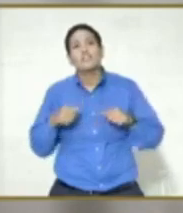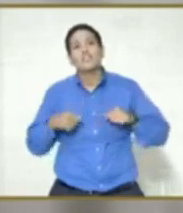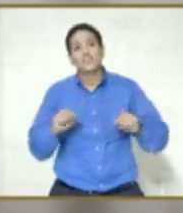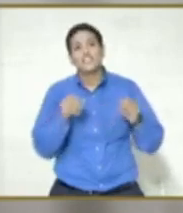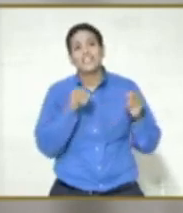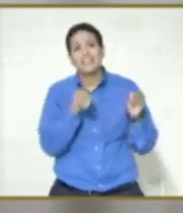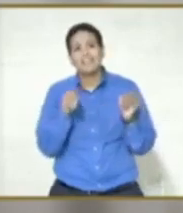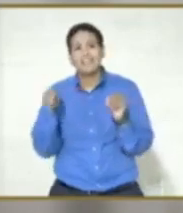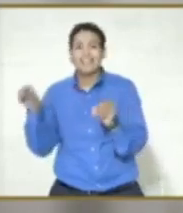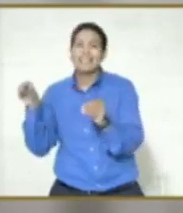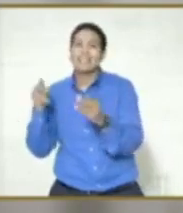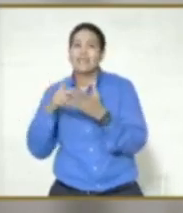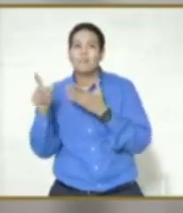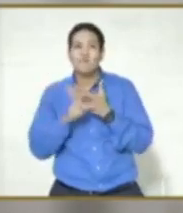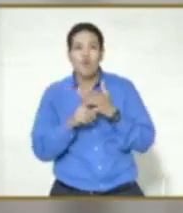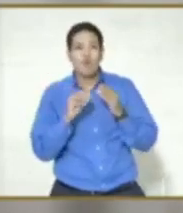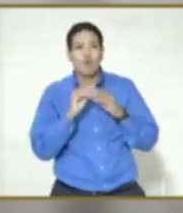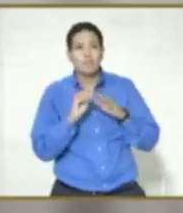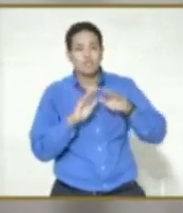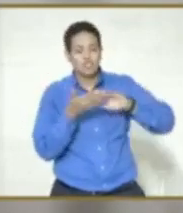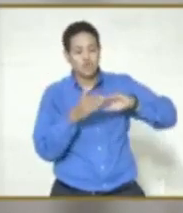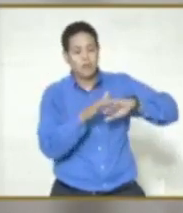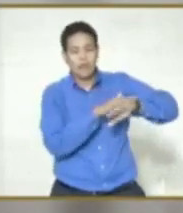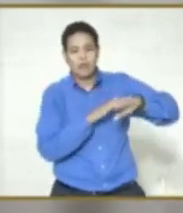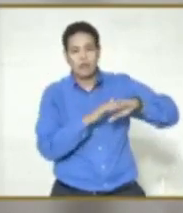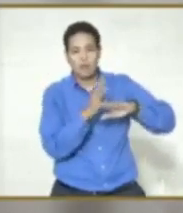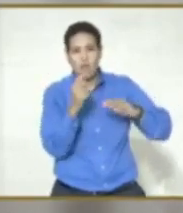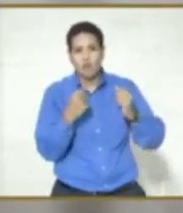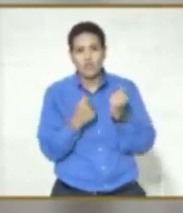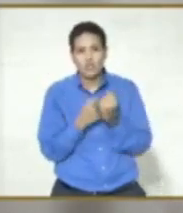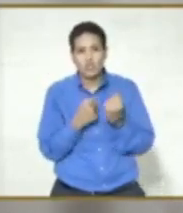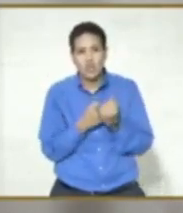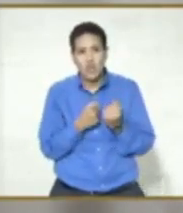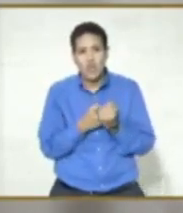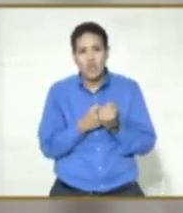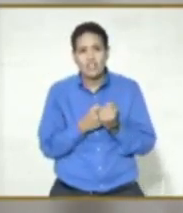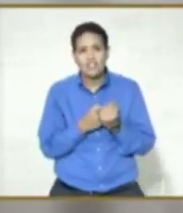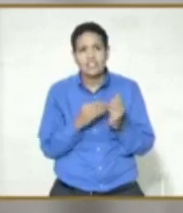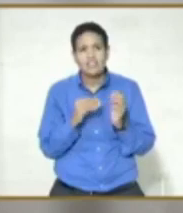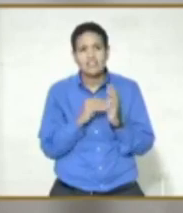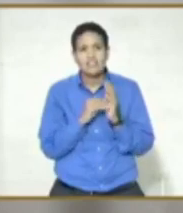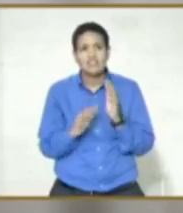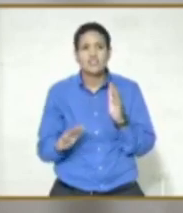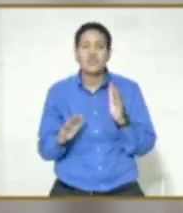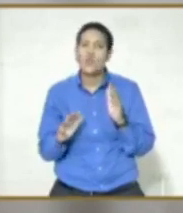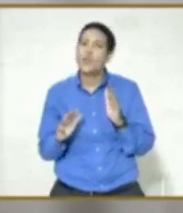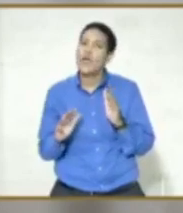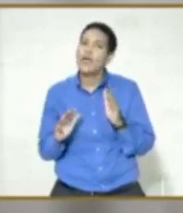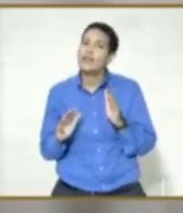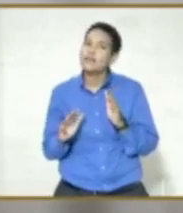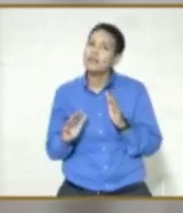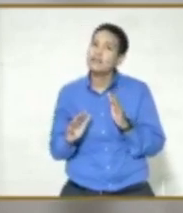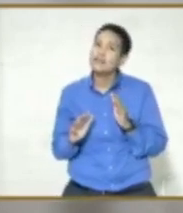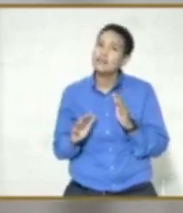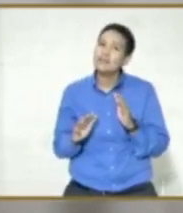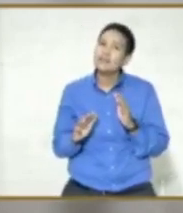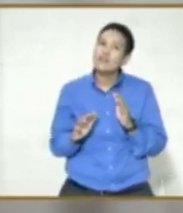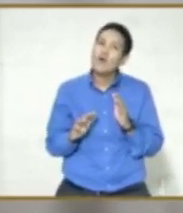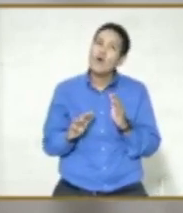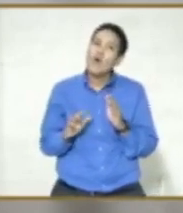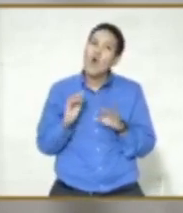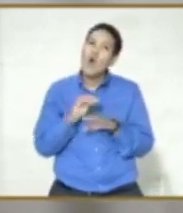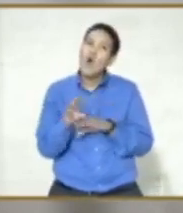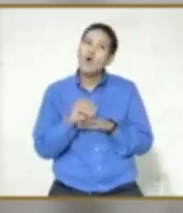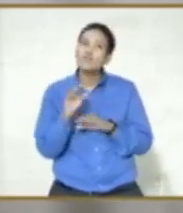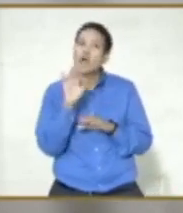This is right across the length and breadth of Jamaica. Apparently, it's the Student Council body of Jamaica, and they would